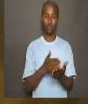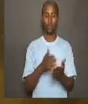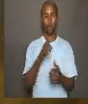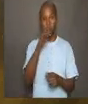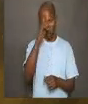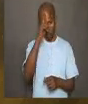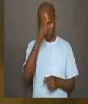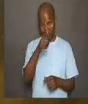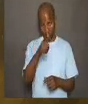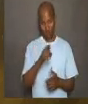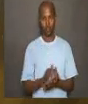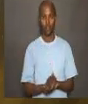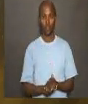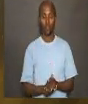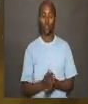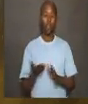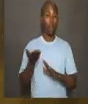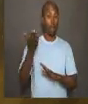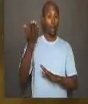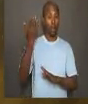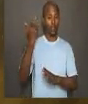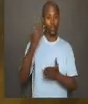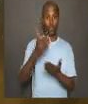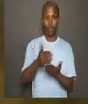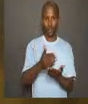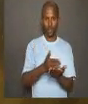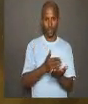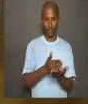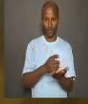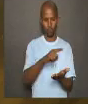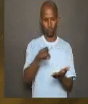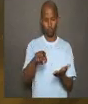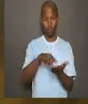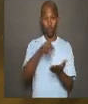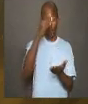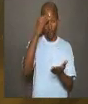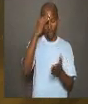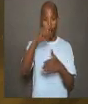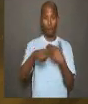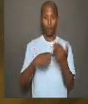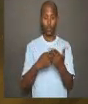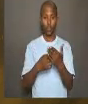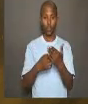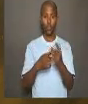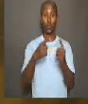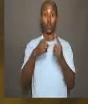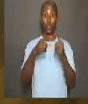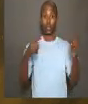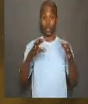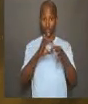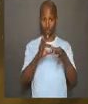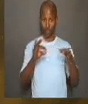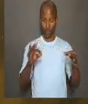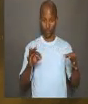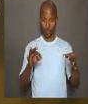logic. In the last lesson, we learned about contradiction,